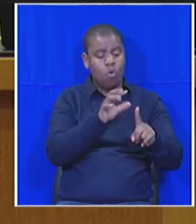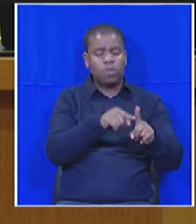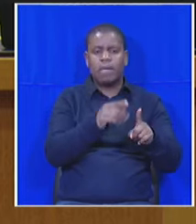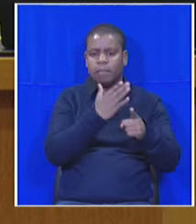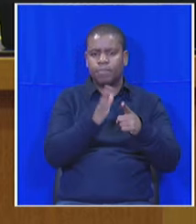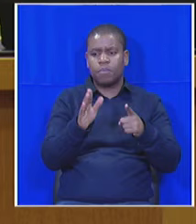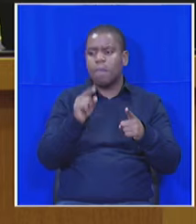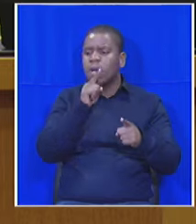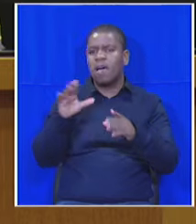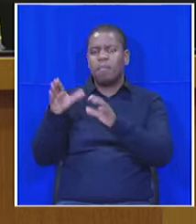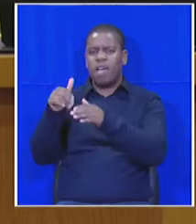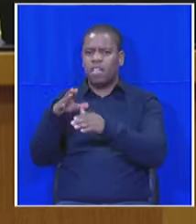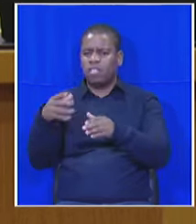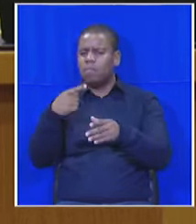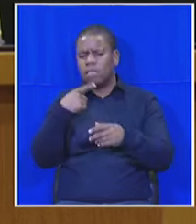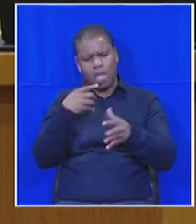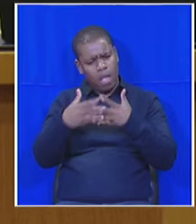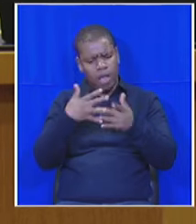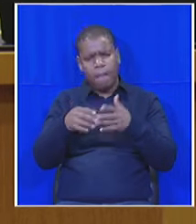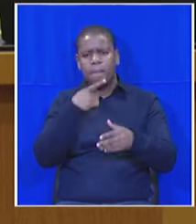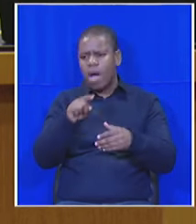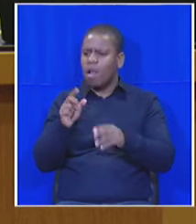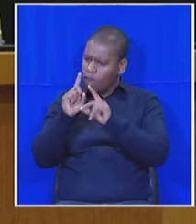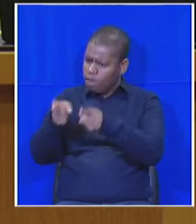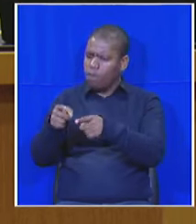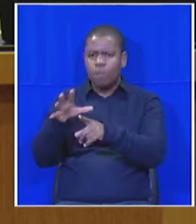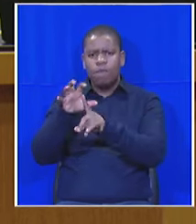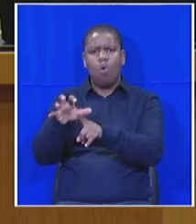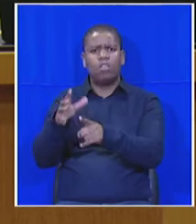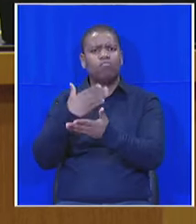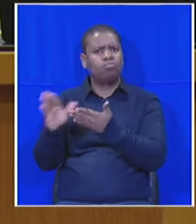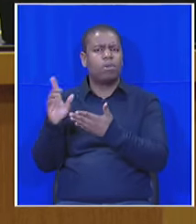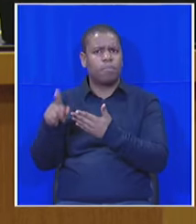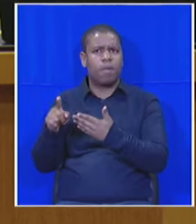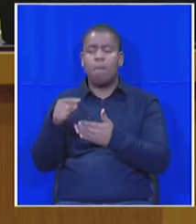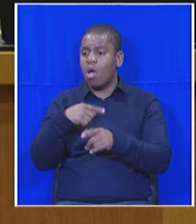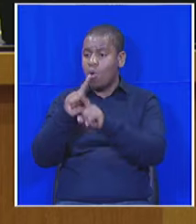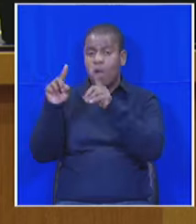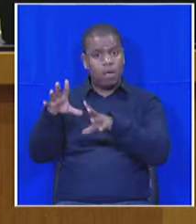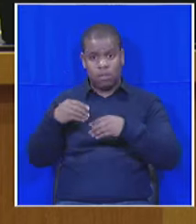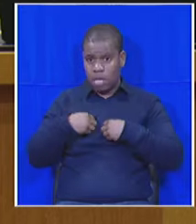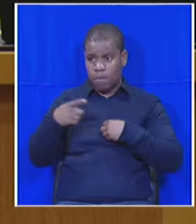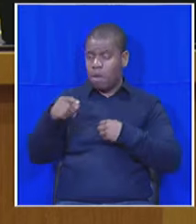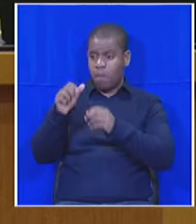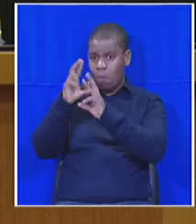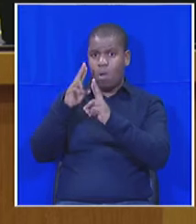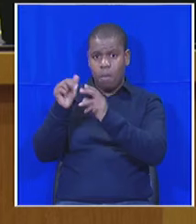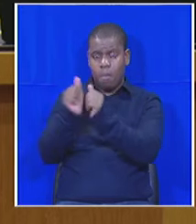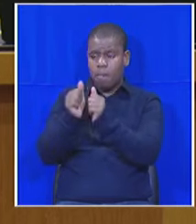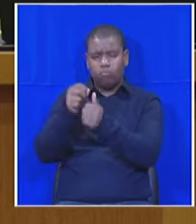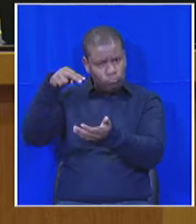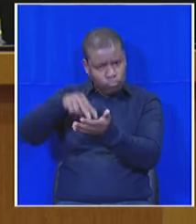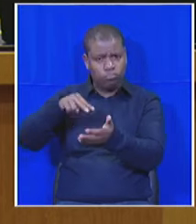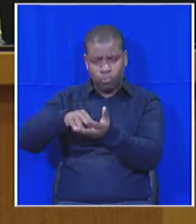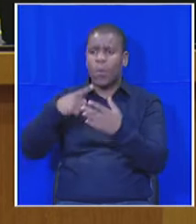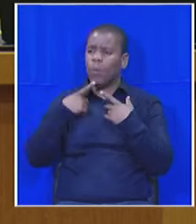ANC MPs allowed to say what they like in the House and they're not forced to withdraw? It's not acceptable. If that honourable member had the courage, she would stand